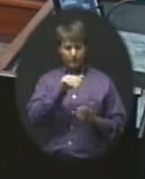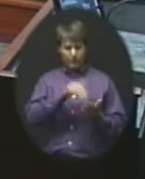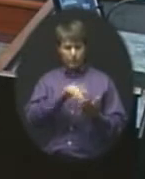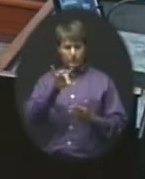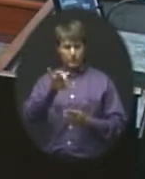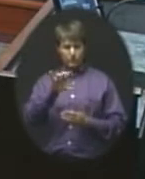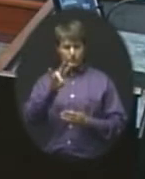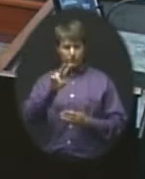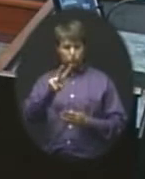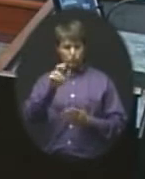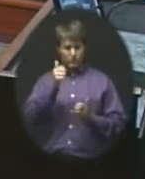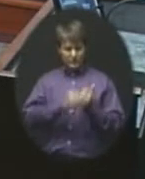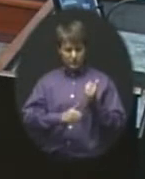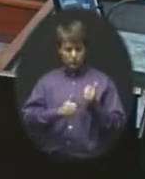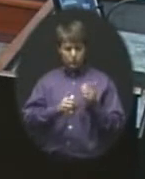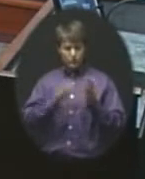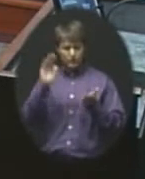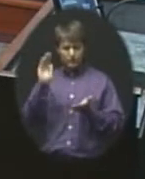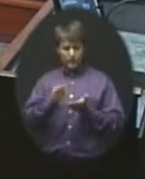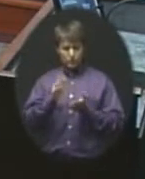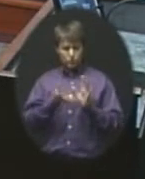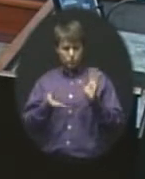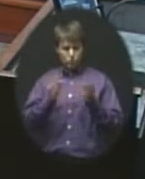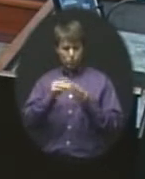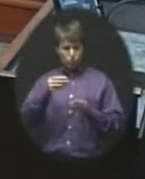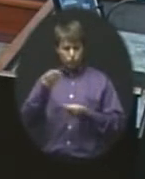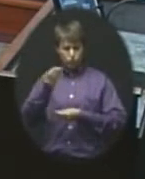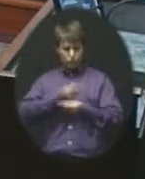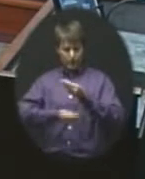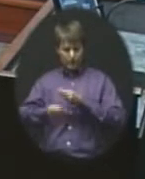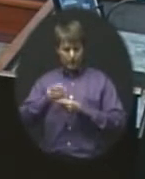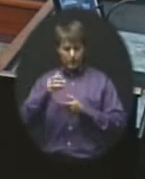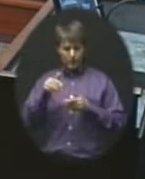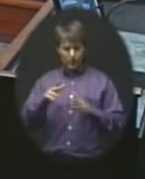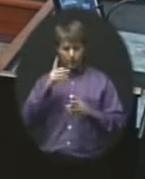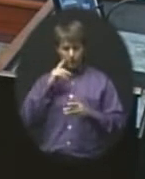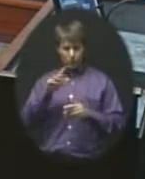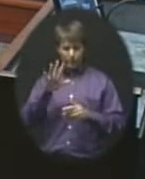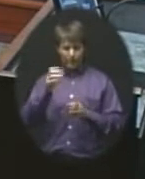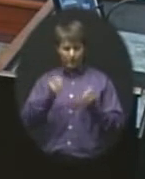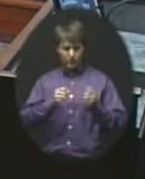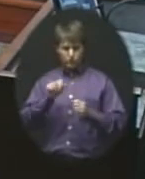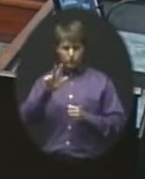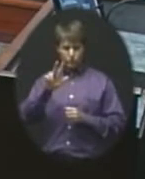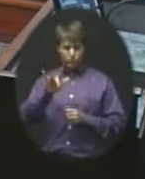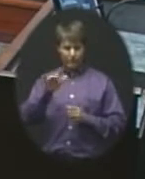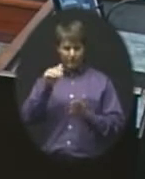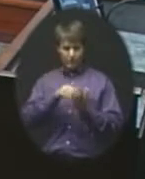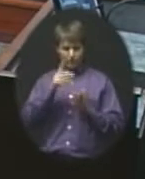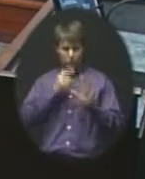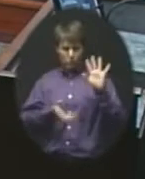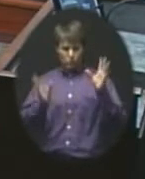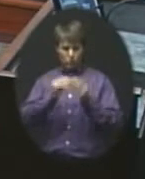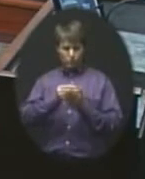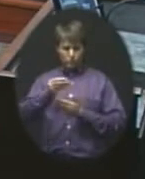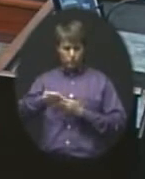$35,872 each, less total trade-in allowance for five current vehicles of $25,000, for a total purchase price of